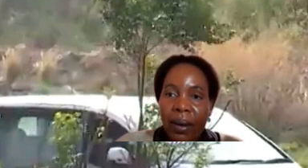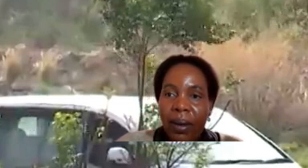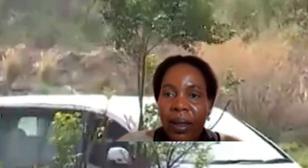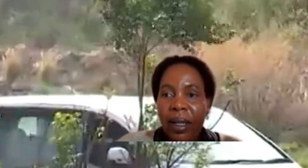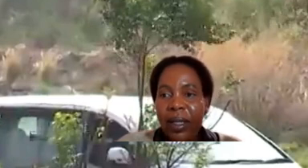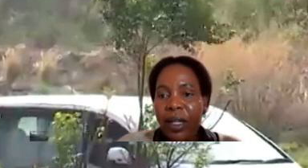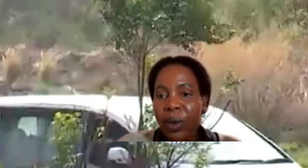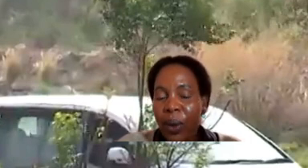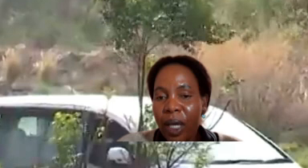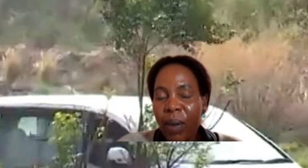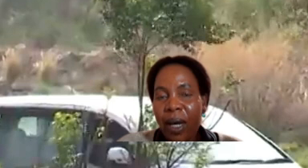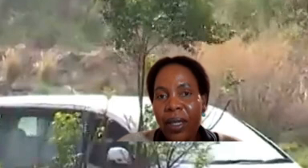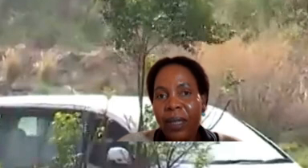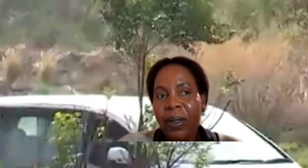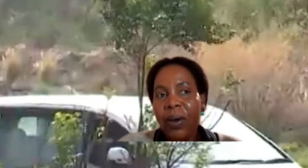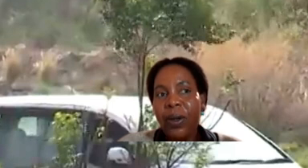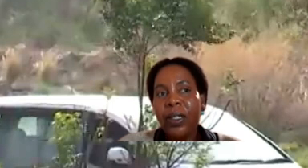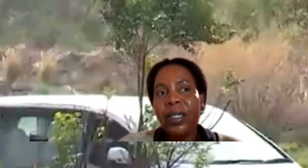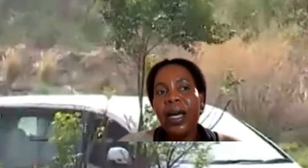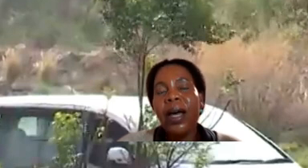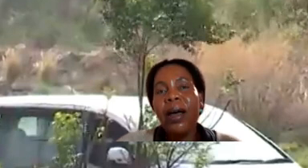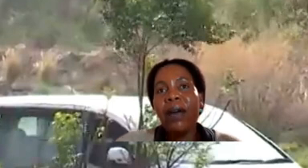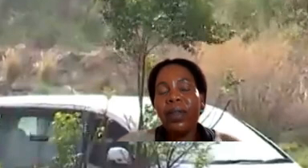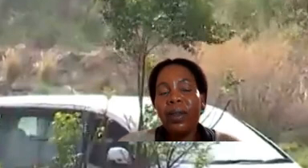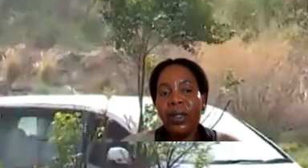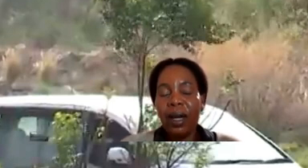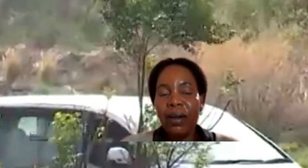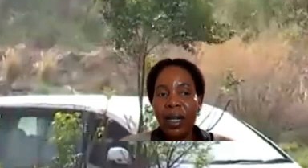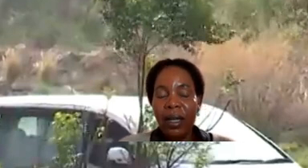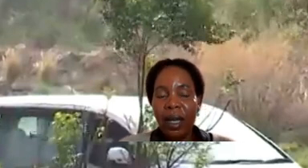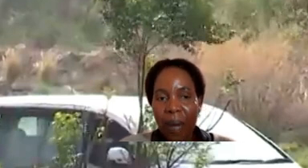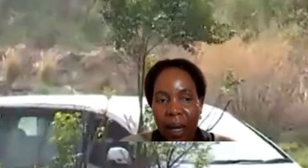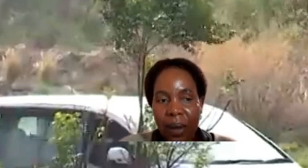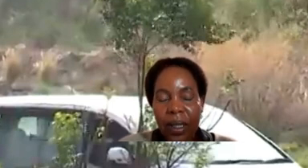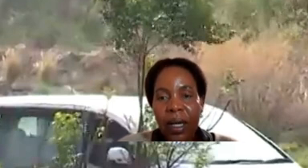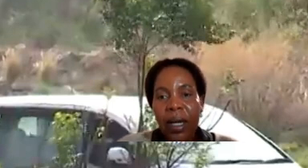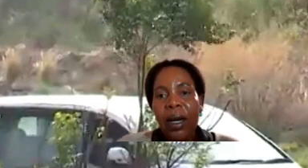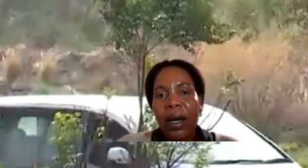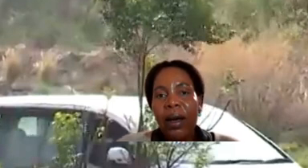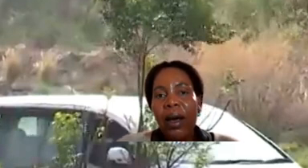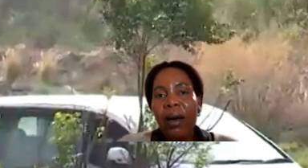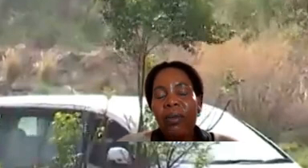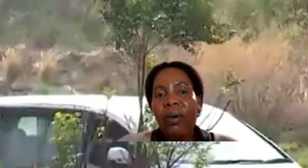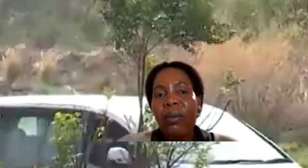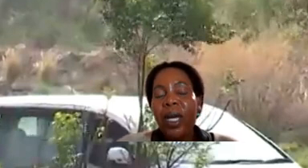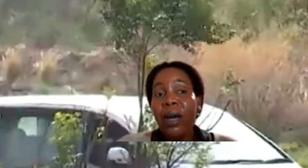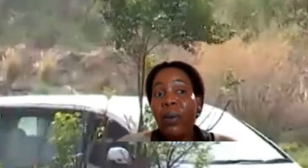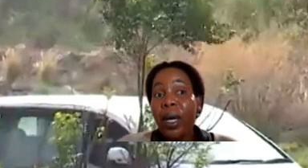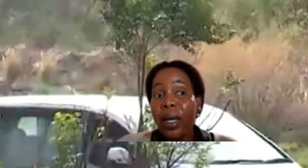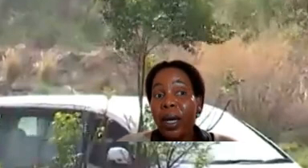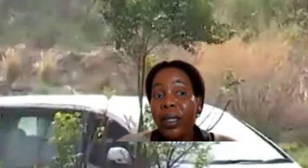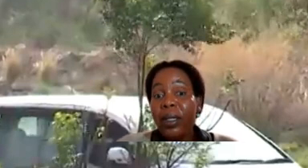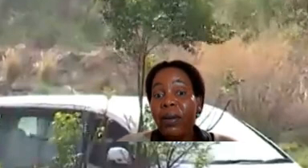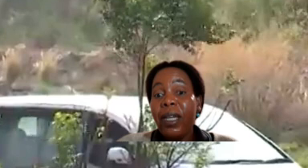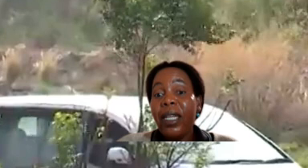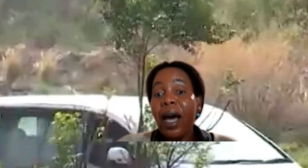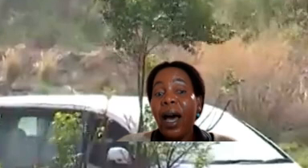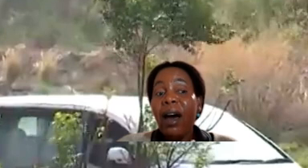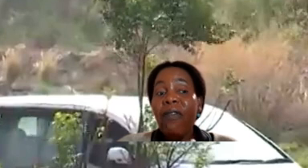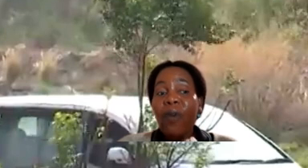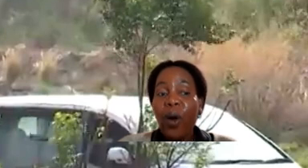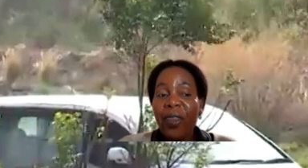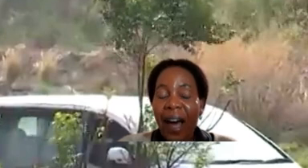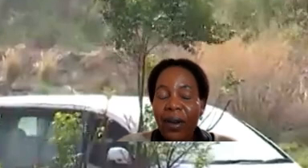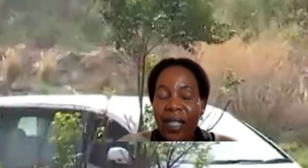now they're talking about this because after those 1,000 that came out, they were made aware that there